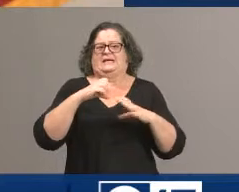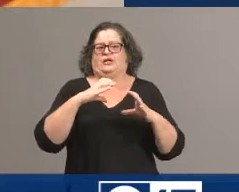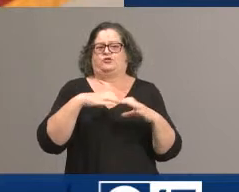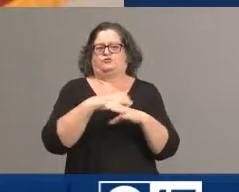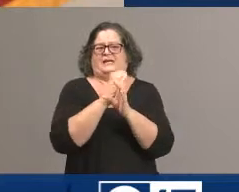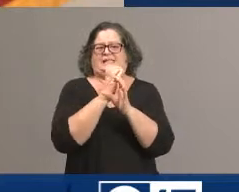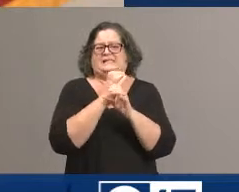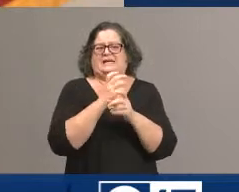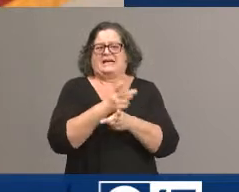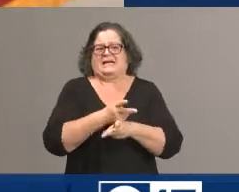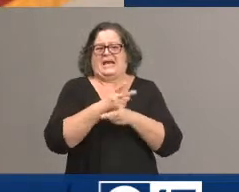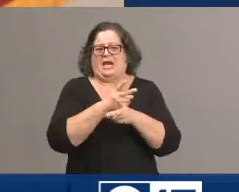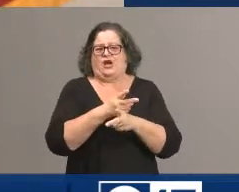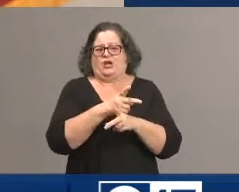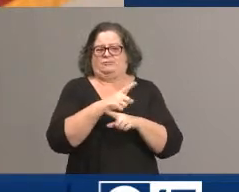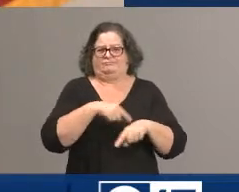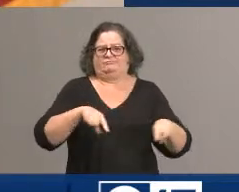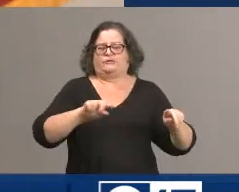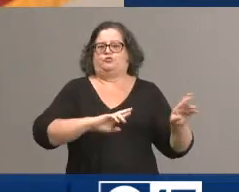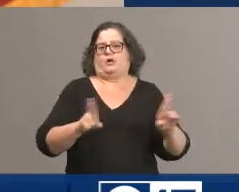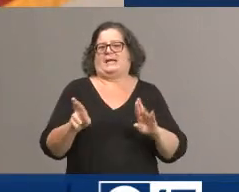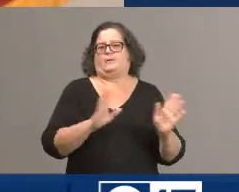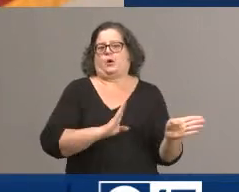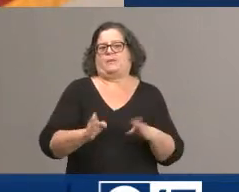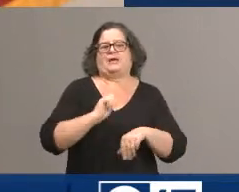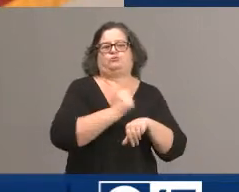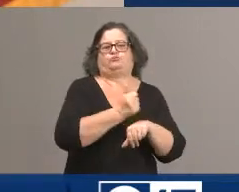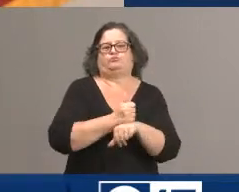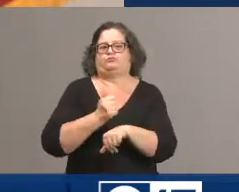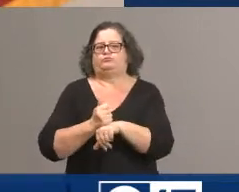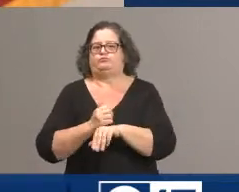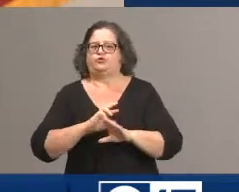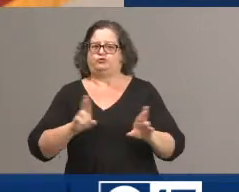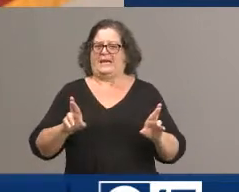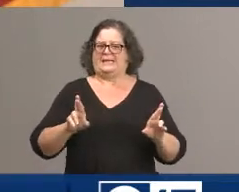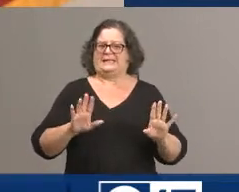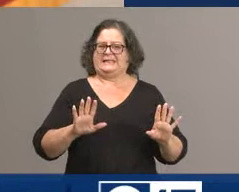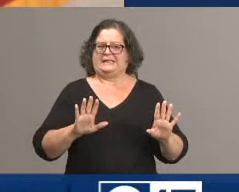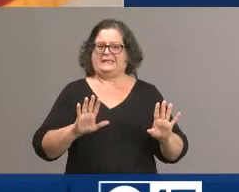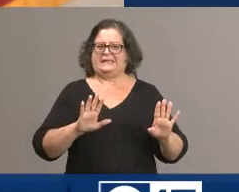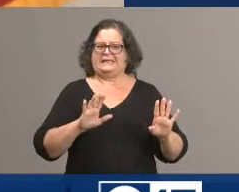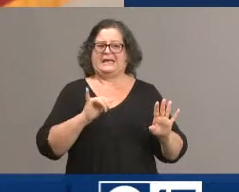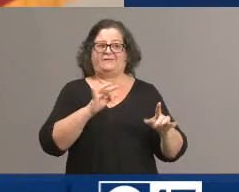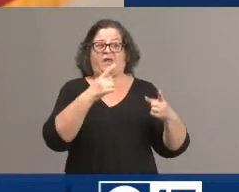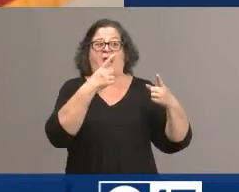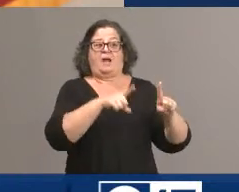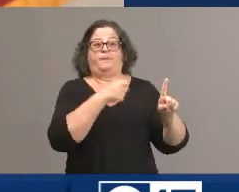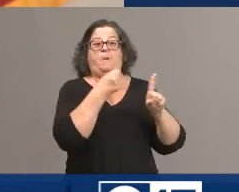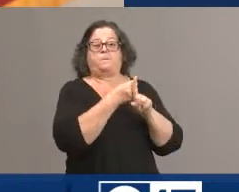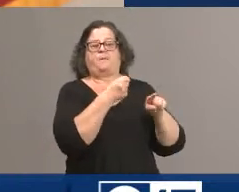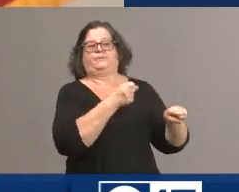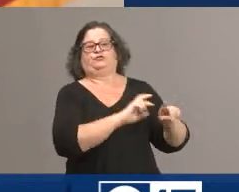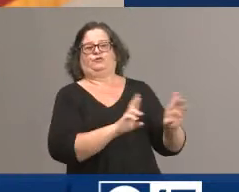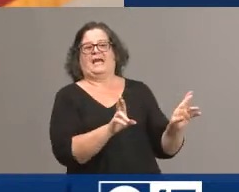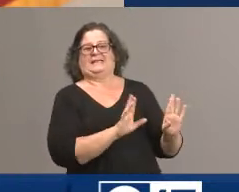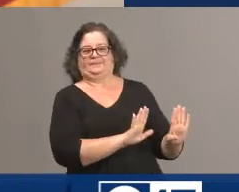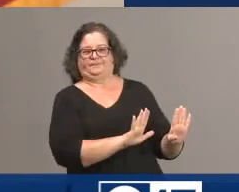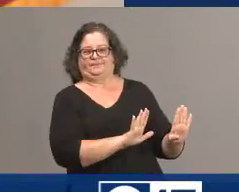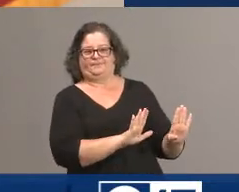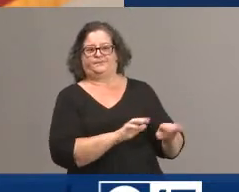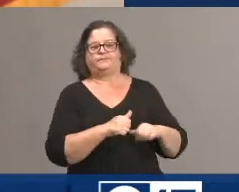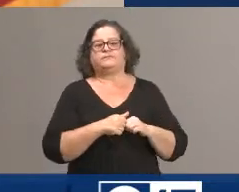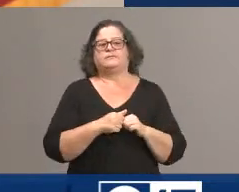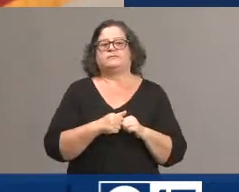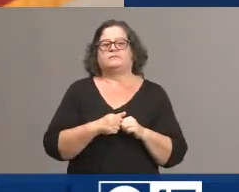is a chance that we do go over their current licensed capacity. But there's no target date you're looking at for that, any date that